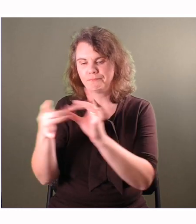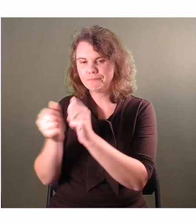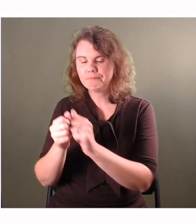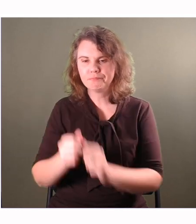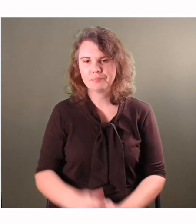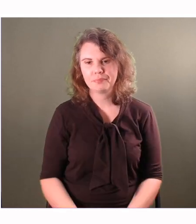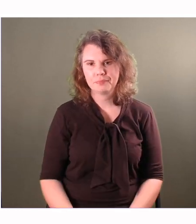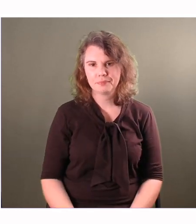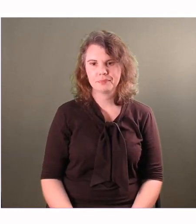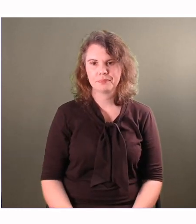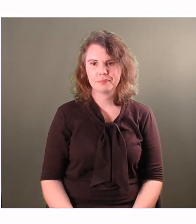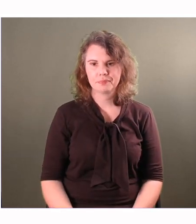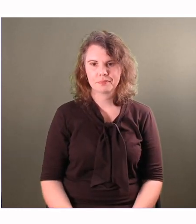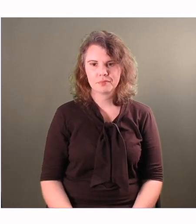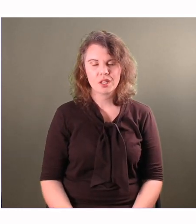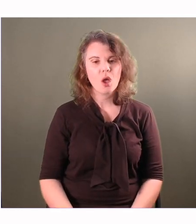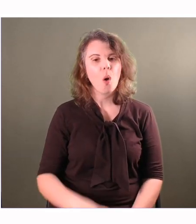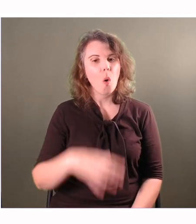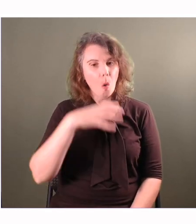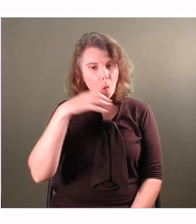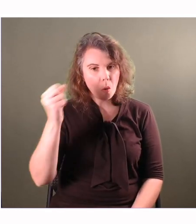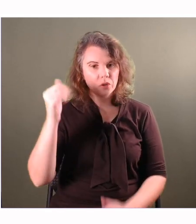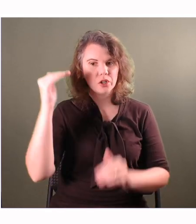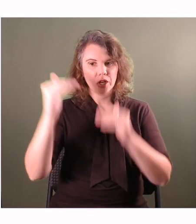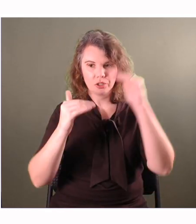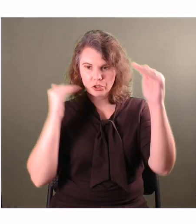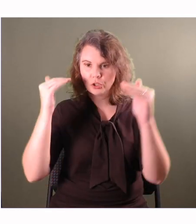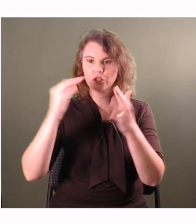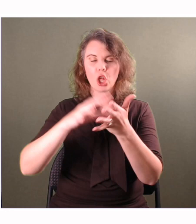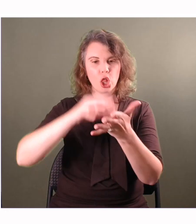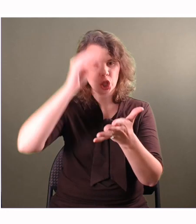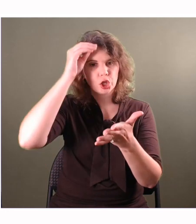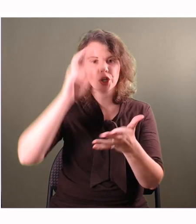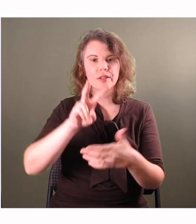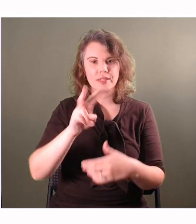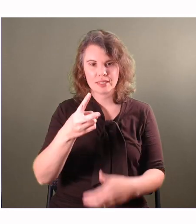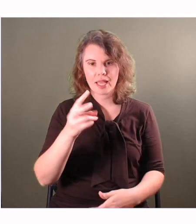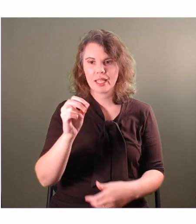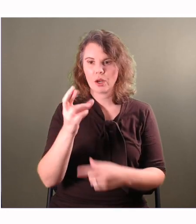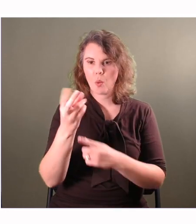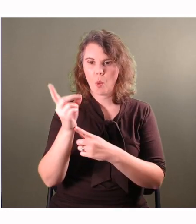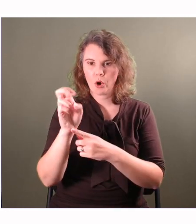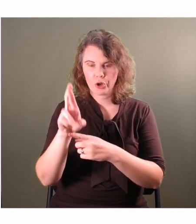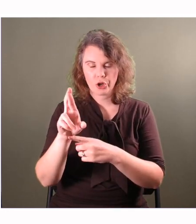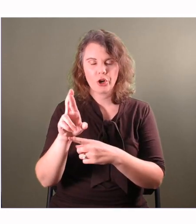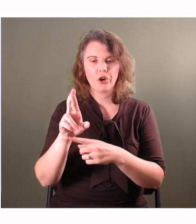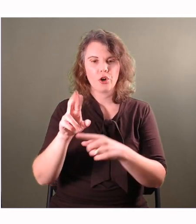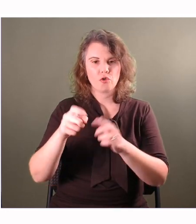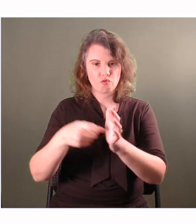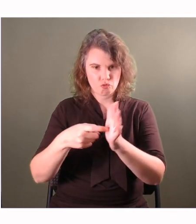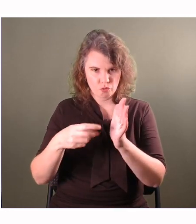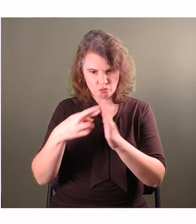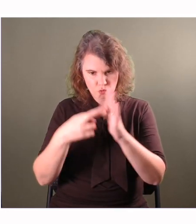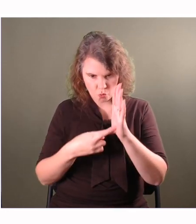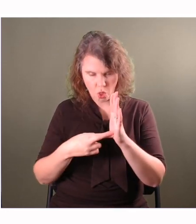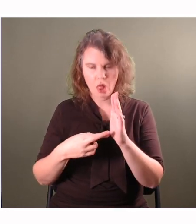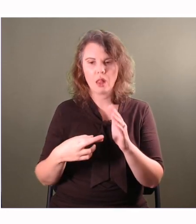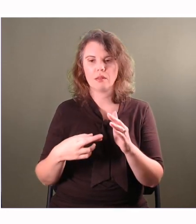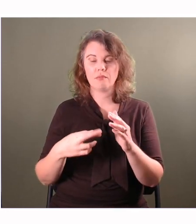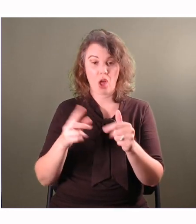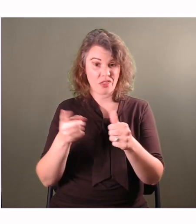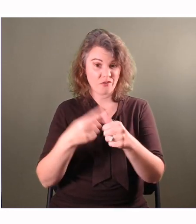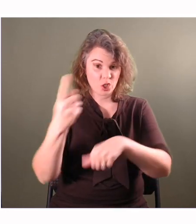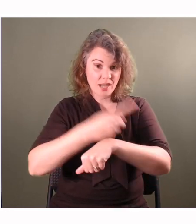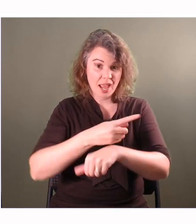idea. Older adults learn the second order vowel contingent rule on day 1. Okay, let's